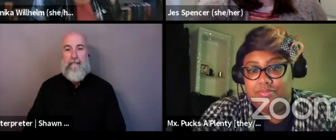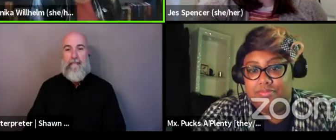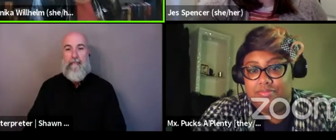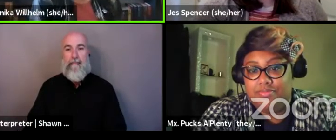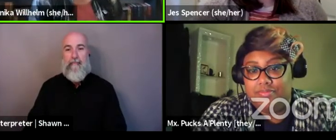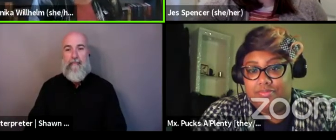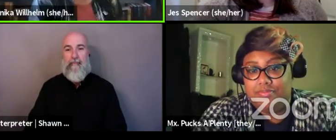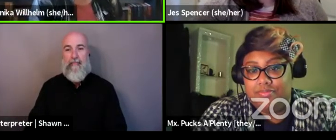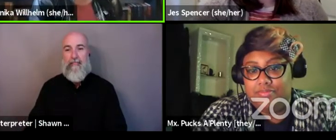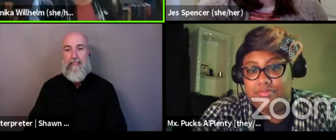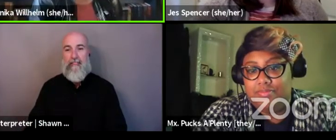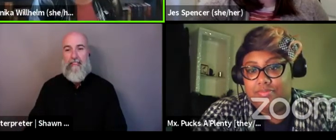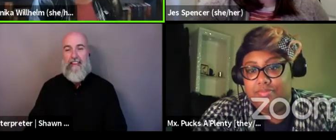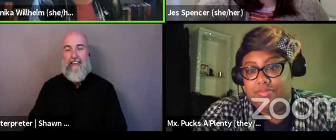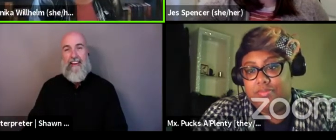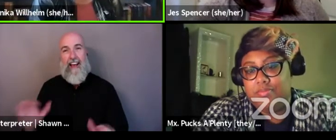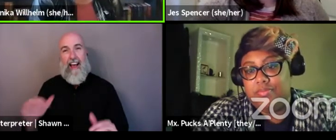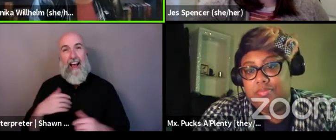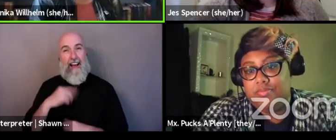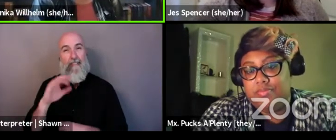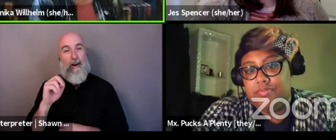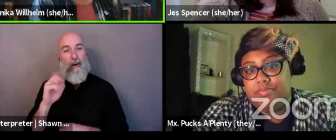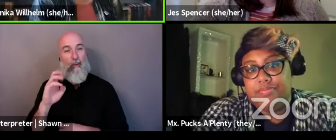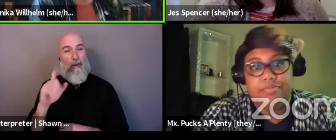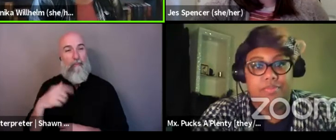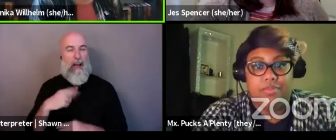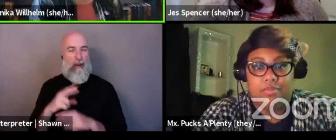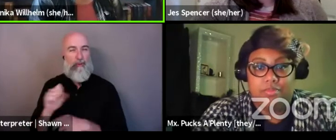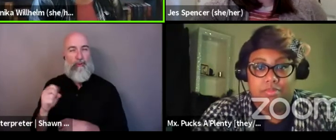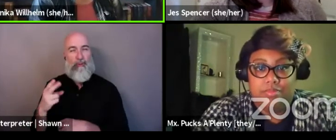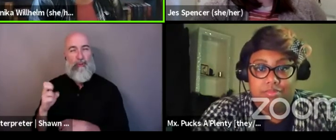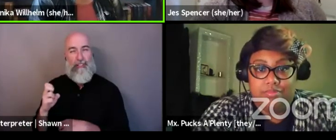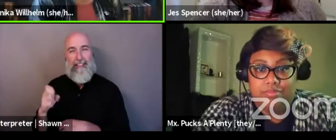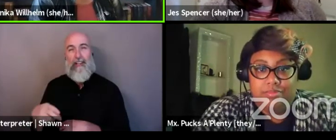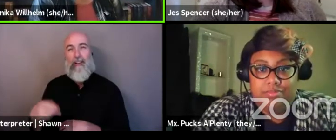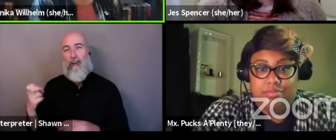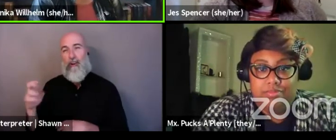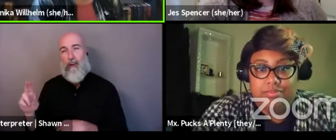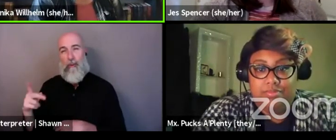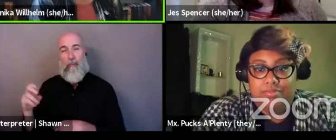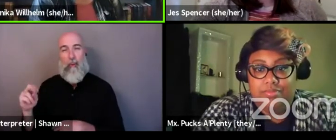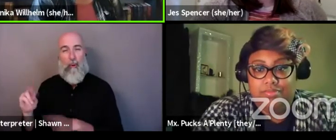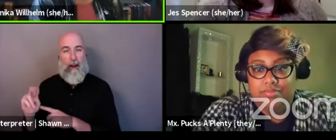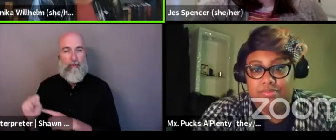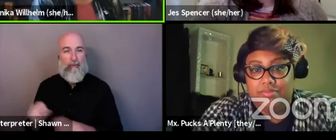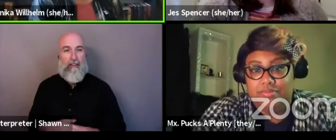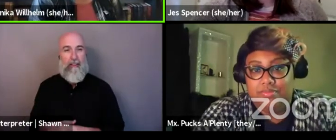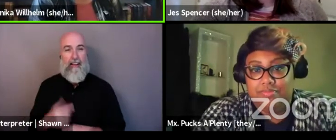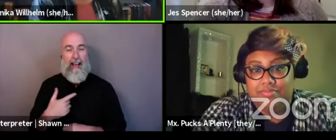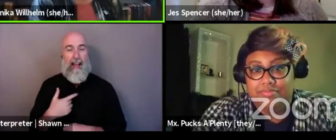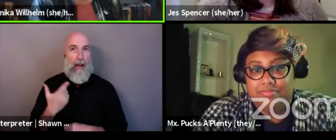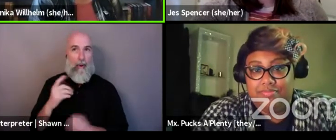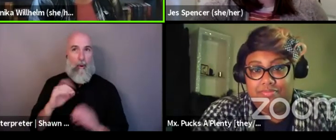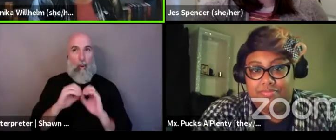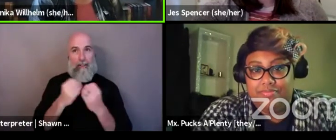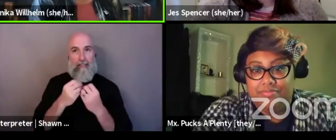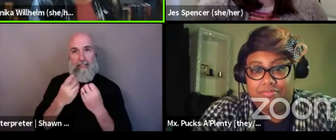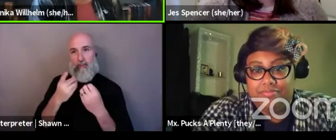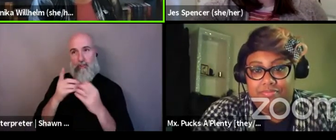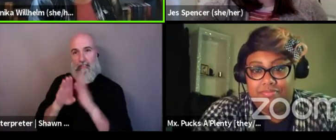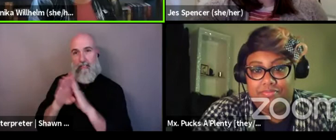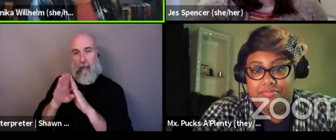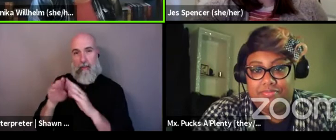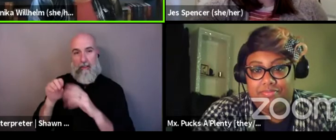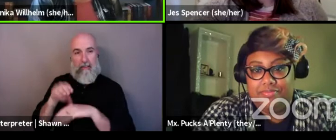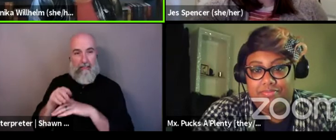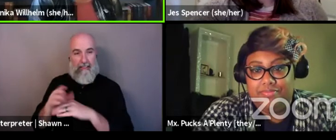Hi, I'm Veronica Wilhelm. I use she, her pronouns, and I'm a organizational development consultant. I'm so excited to be here.